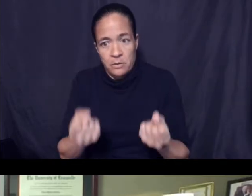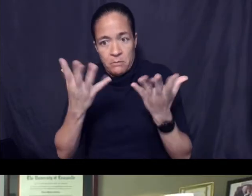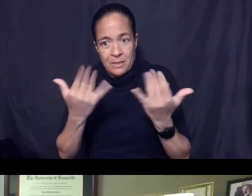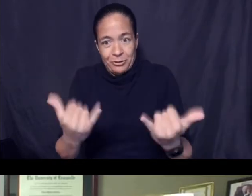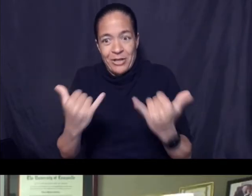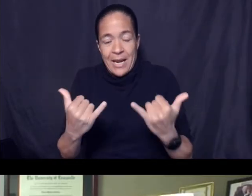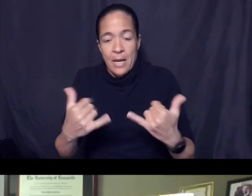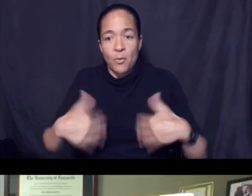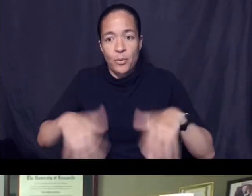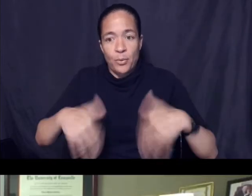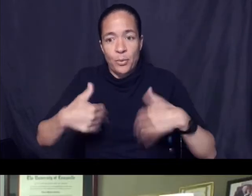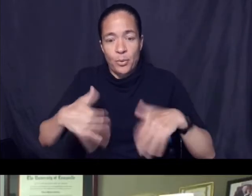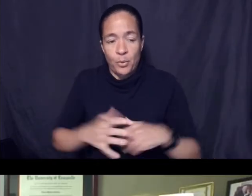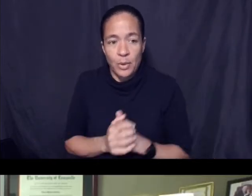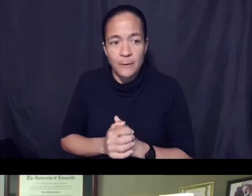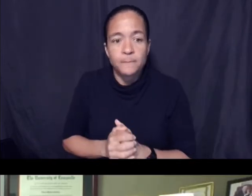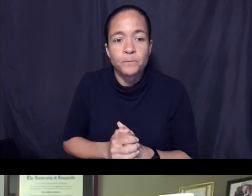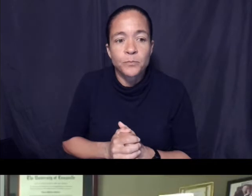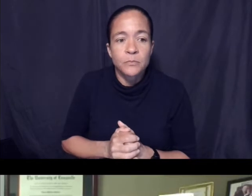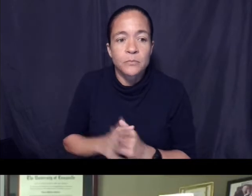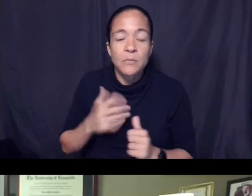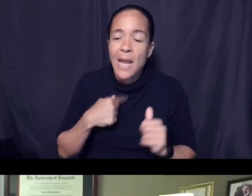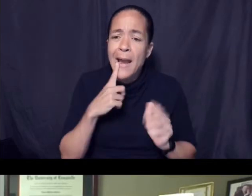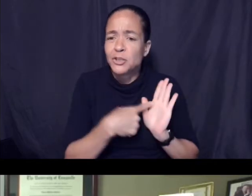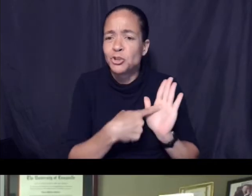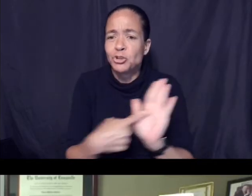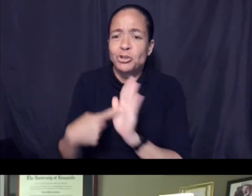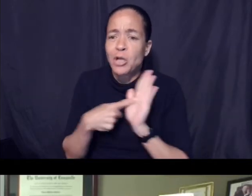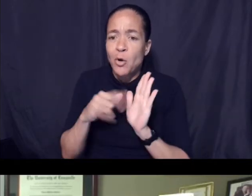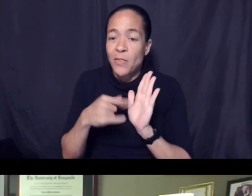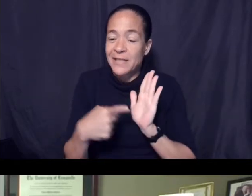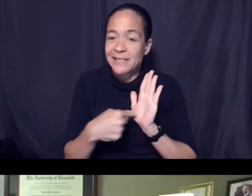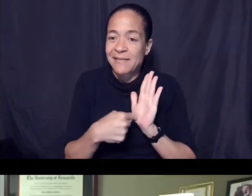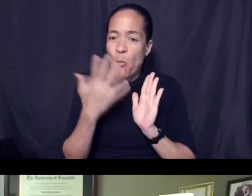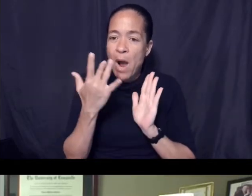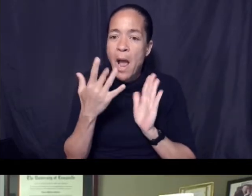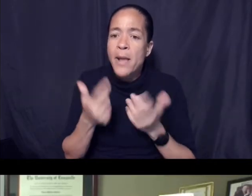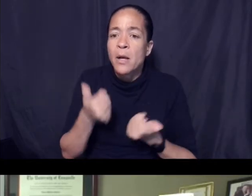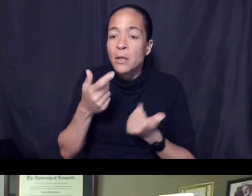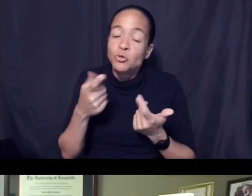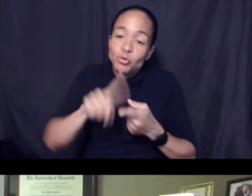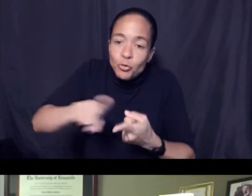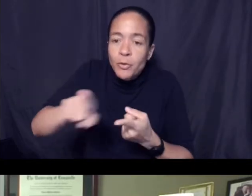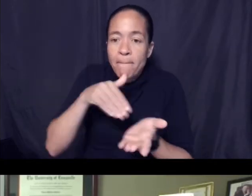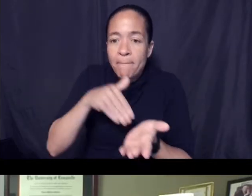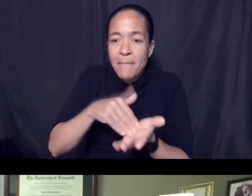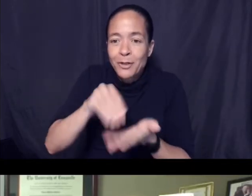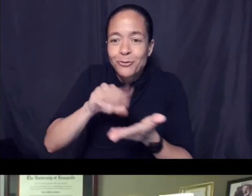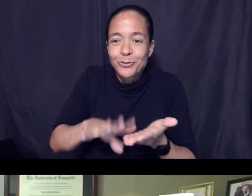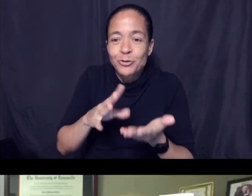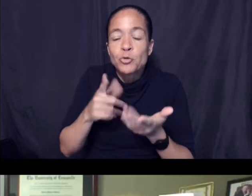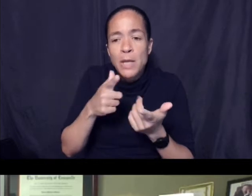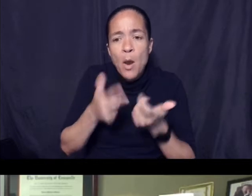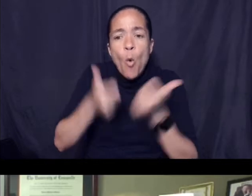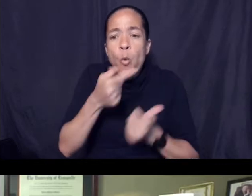I often show this slide, which baby has CMV? to our medical students. And the majority